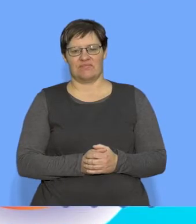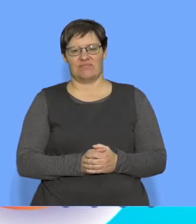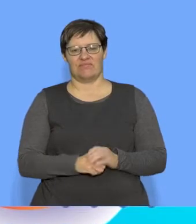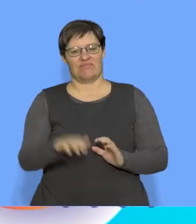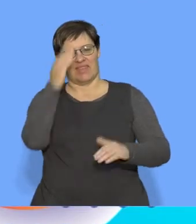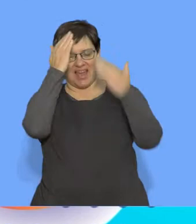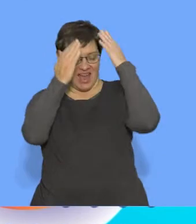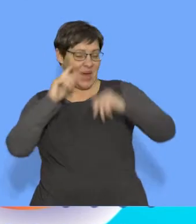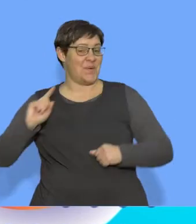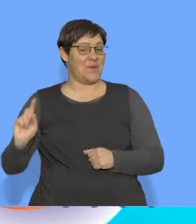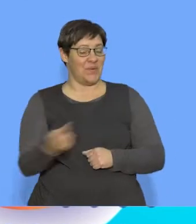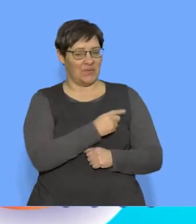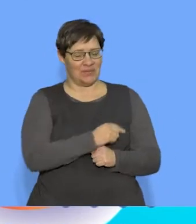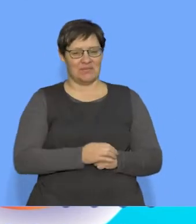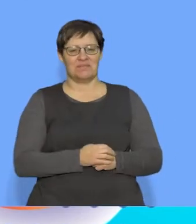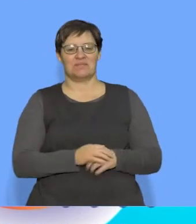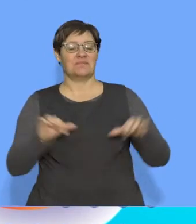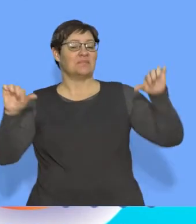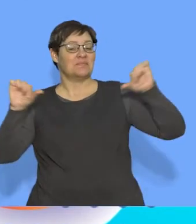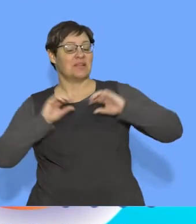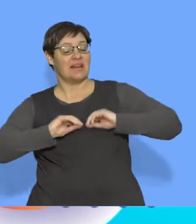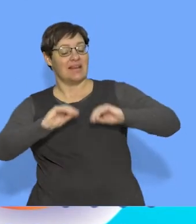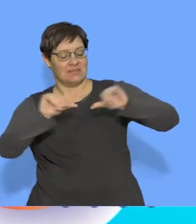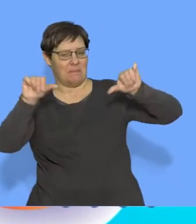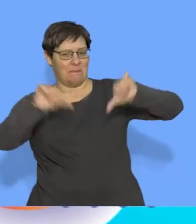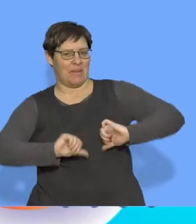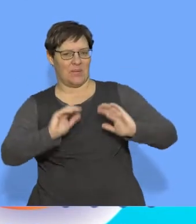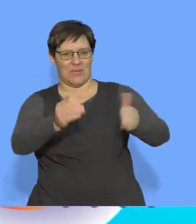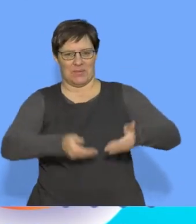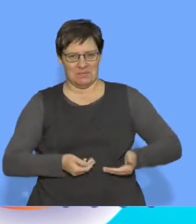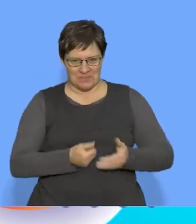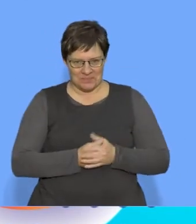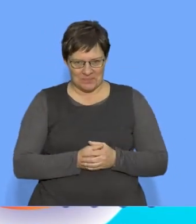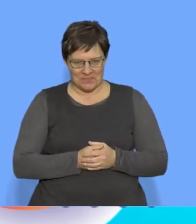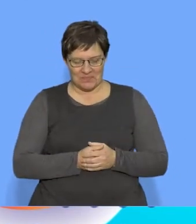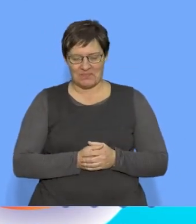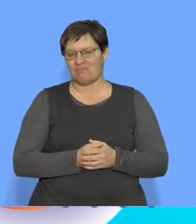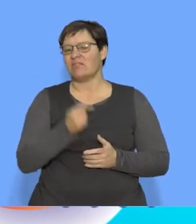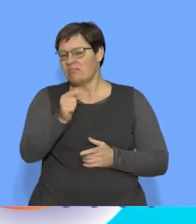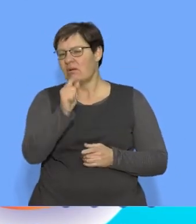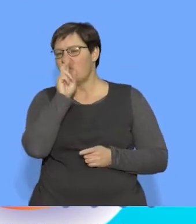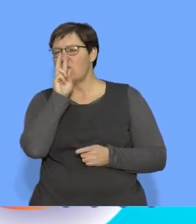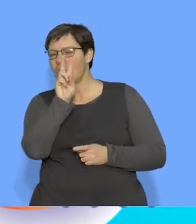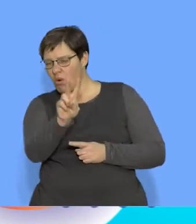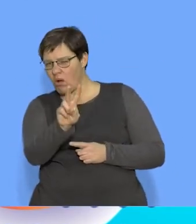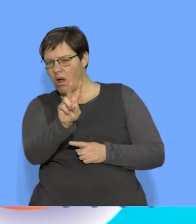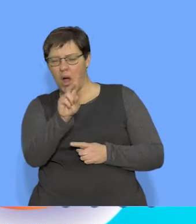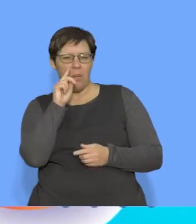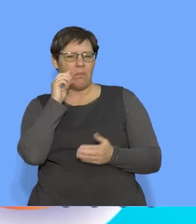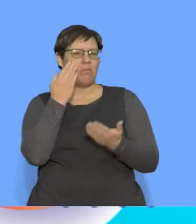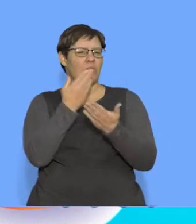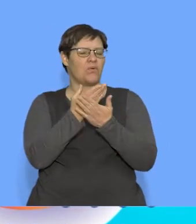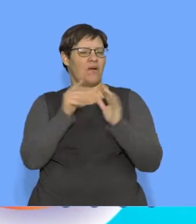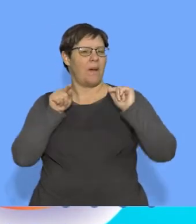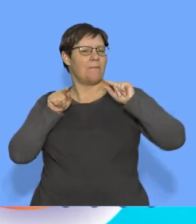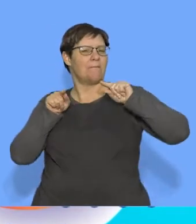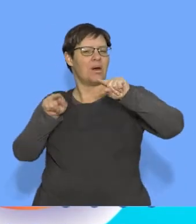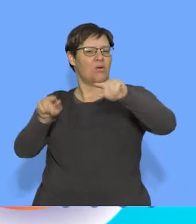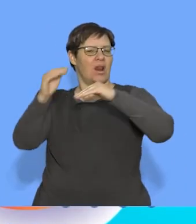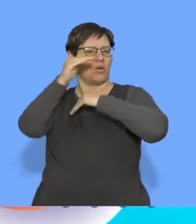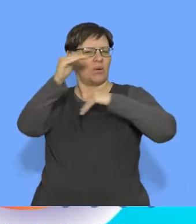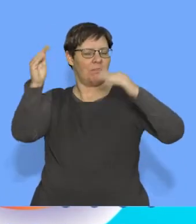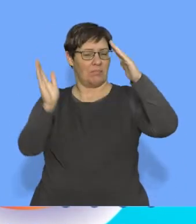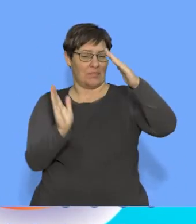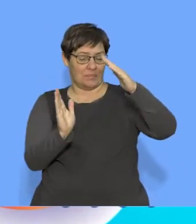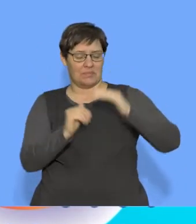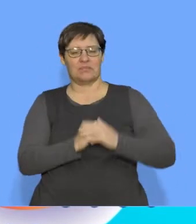Hi guys, welcome back to our lesson. So we are still looking at the proofs of parallelograms, right? So